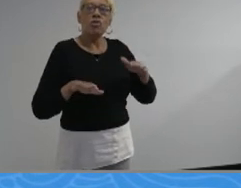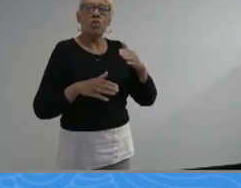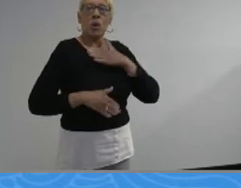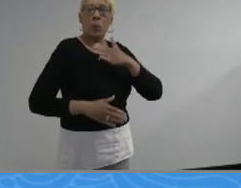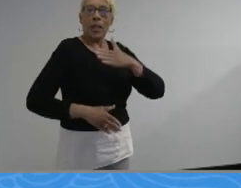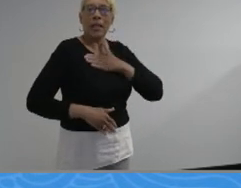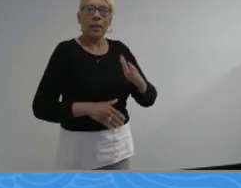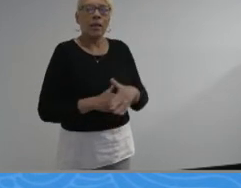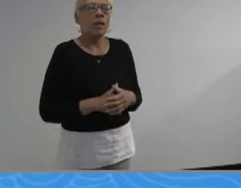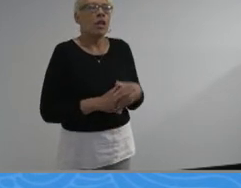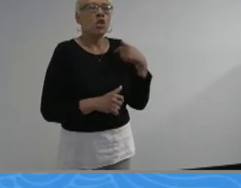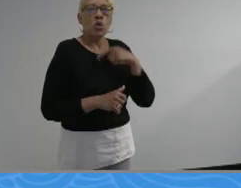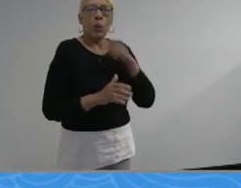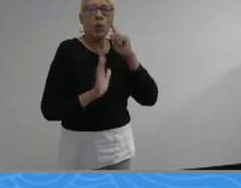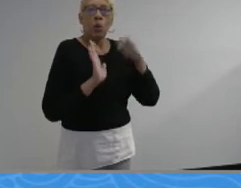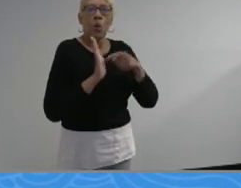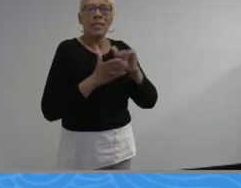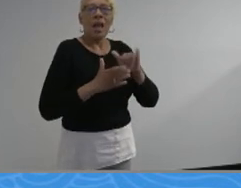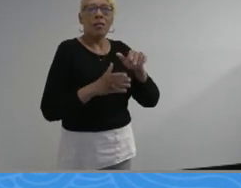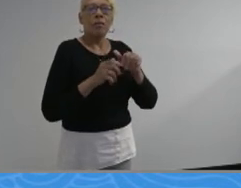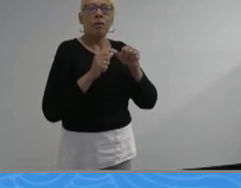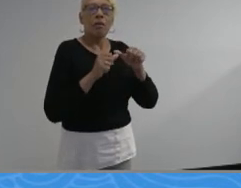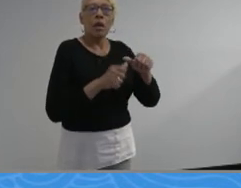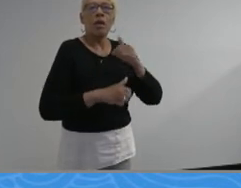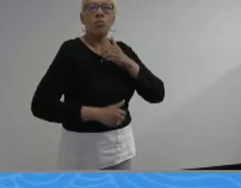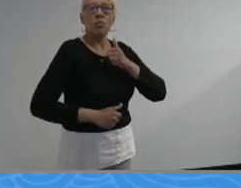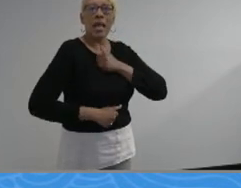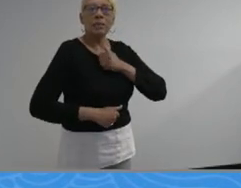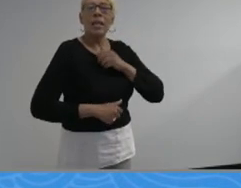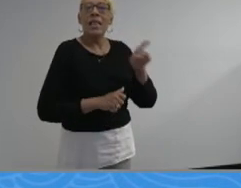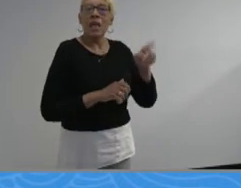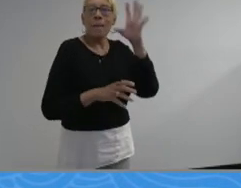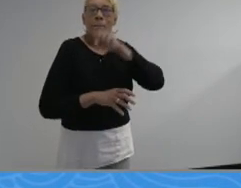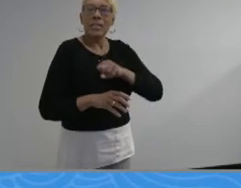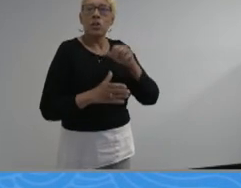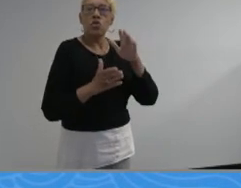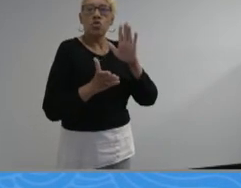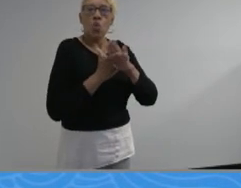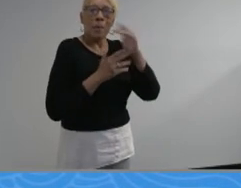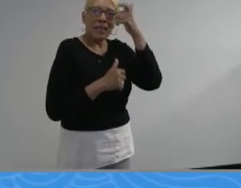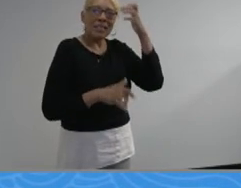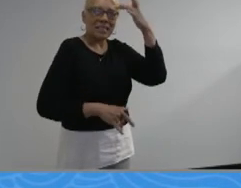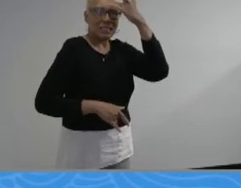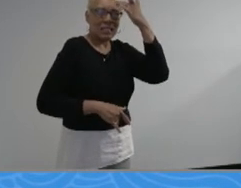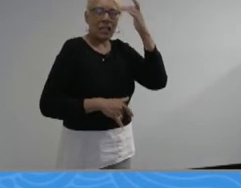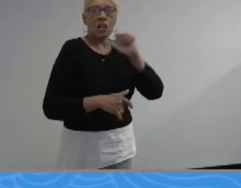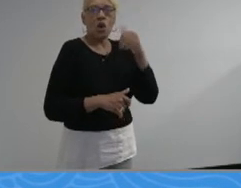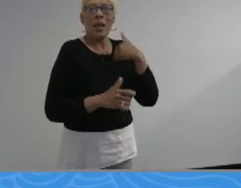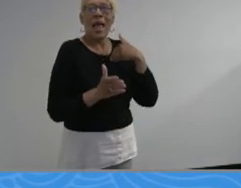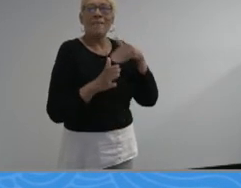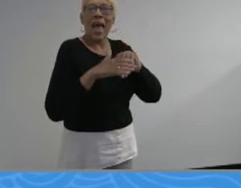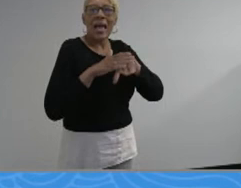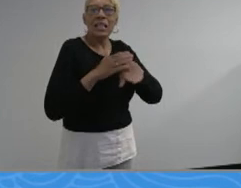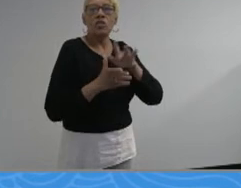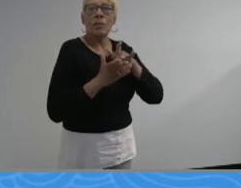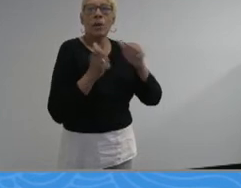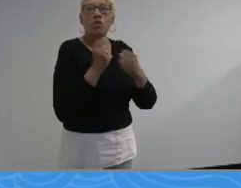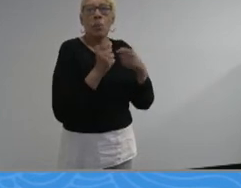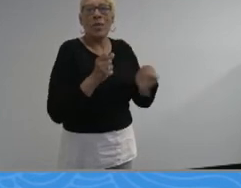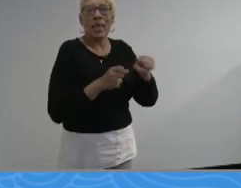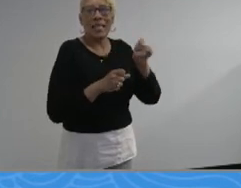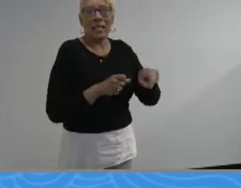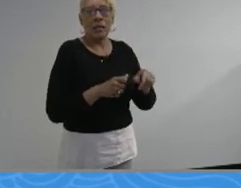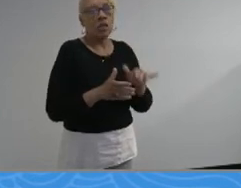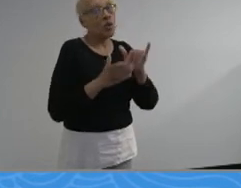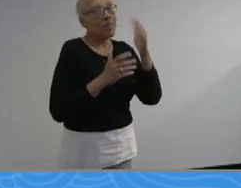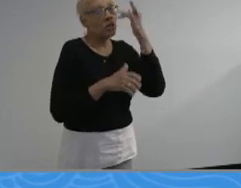lead to chronic absenteeism, we see, okay, our kids are missing school because they're sick and don't have access to the kind of medical supports that they need. That's why